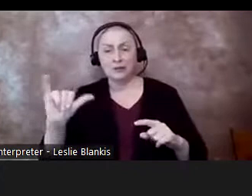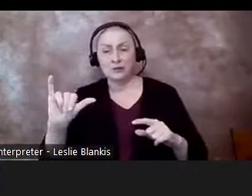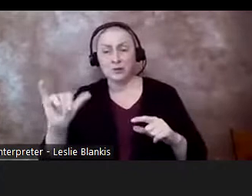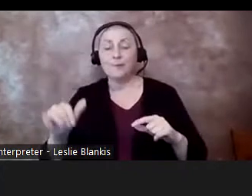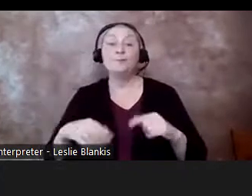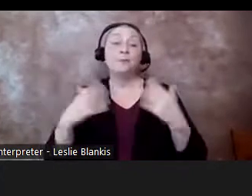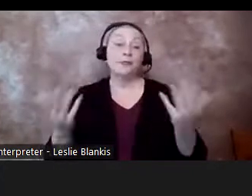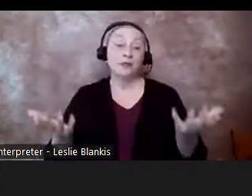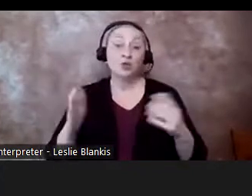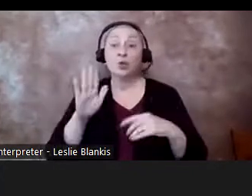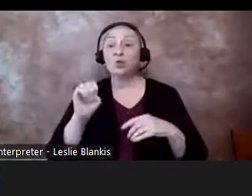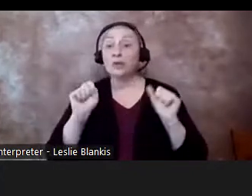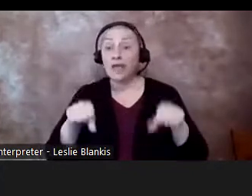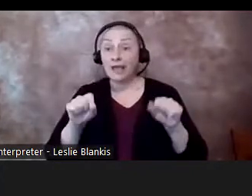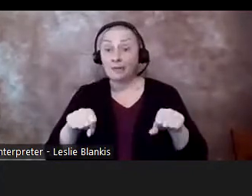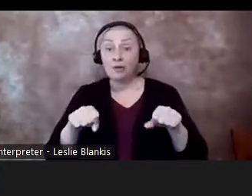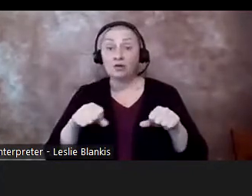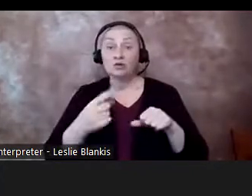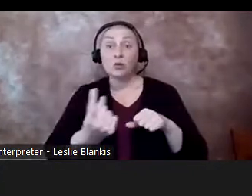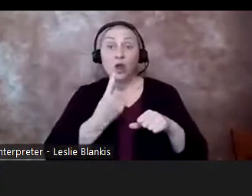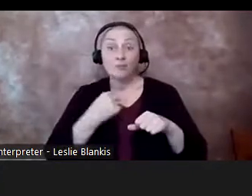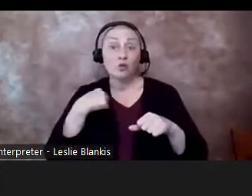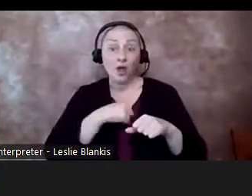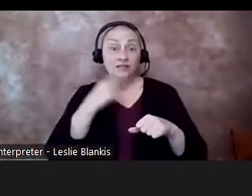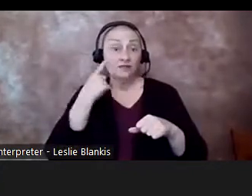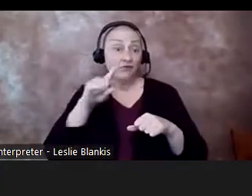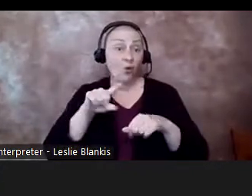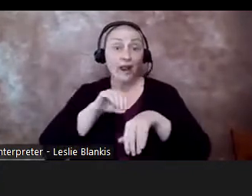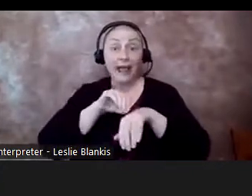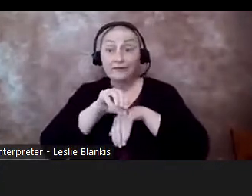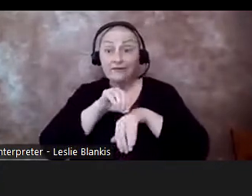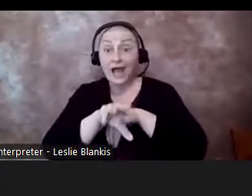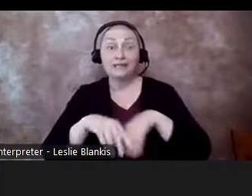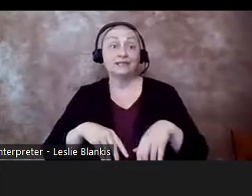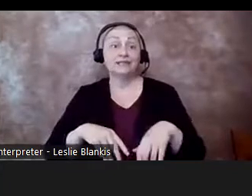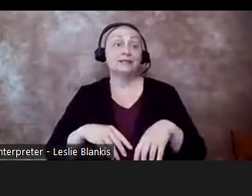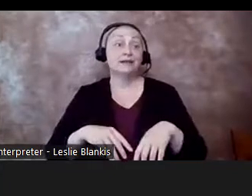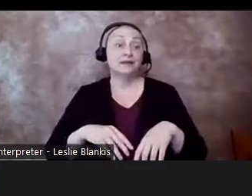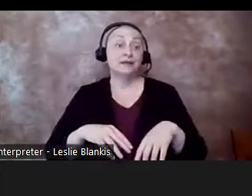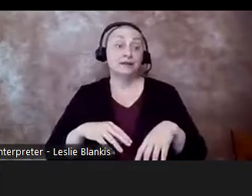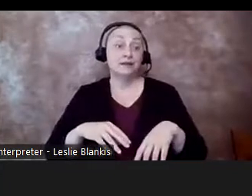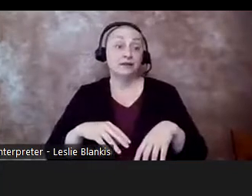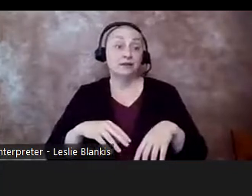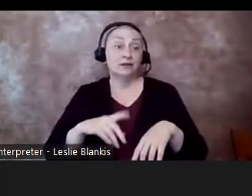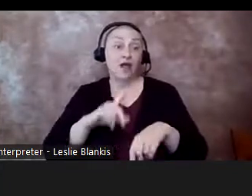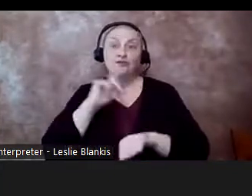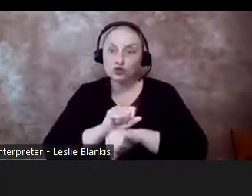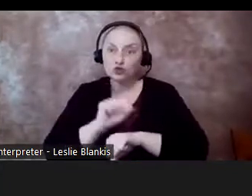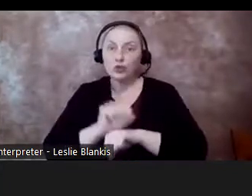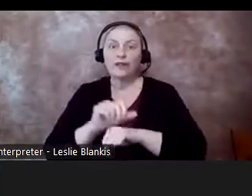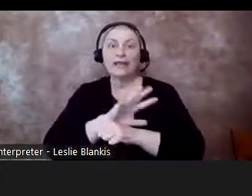to be able to come to us for advice, you know, on you know, truly